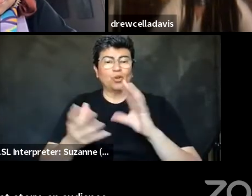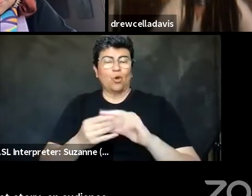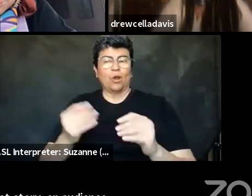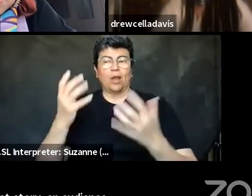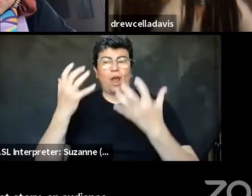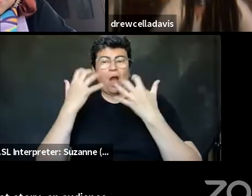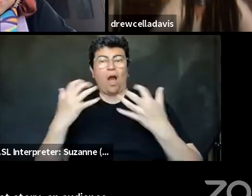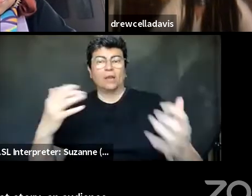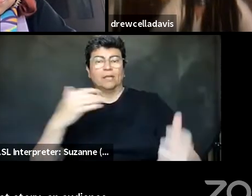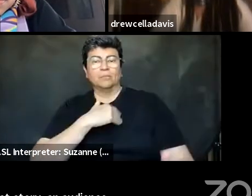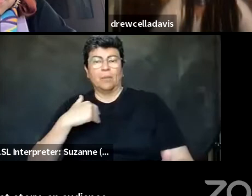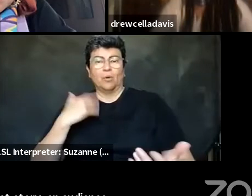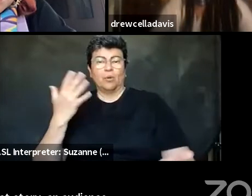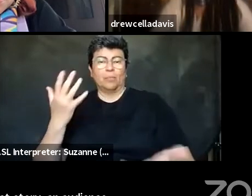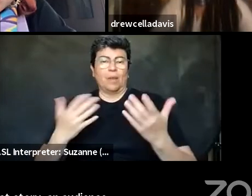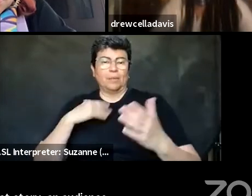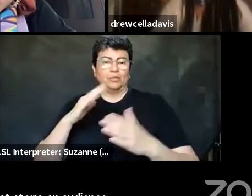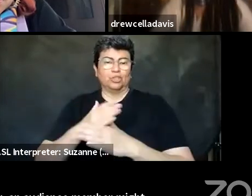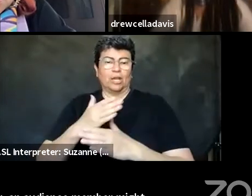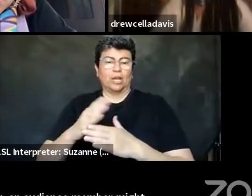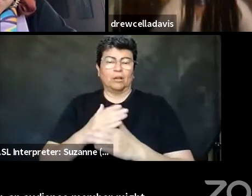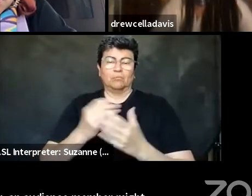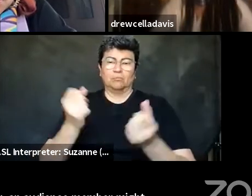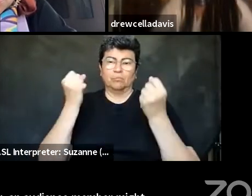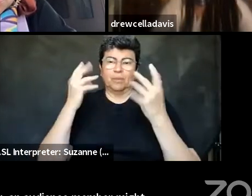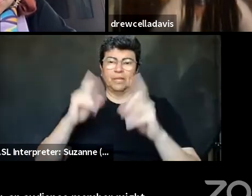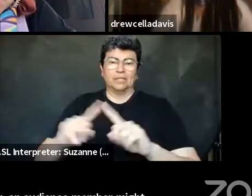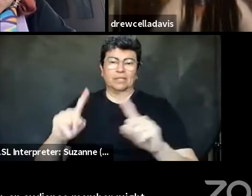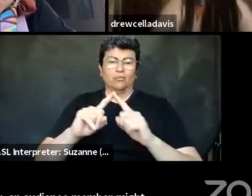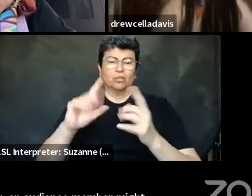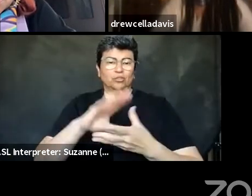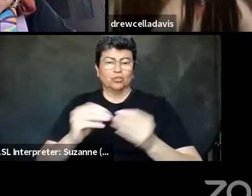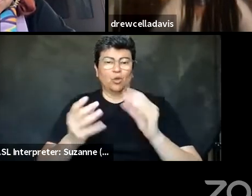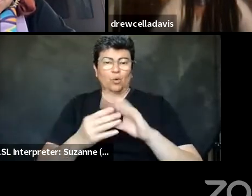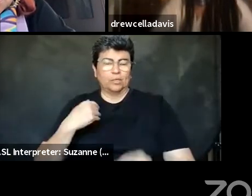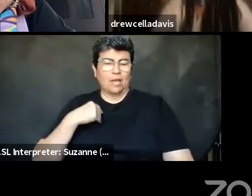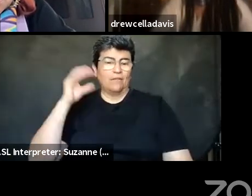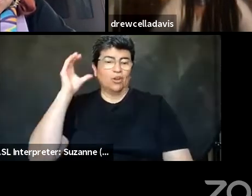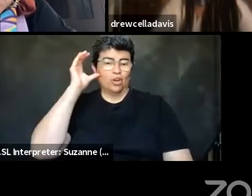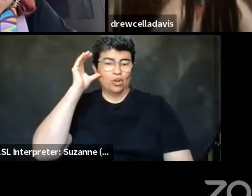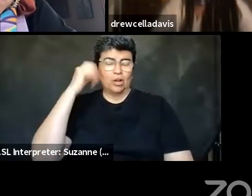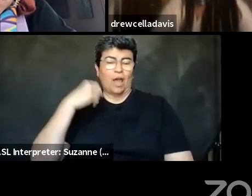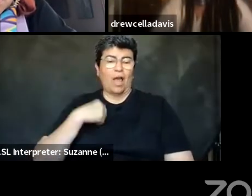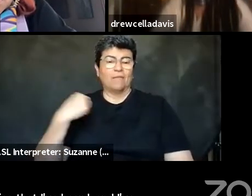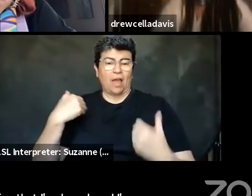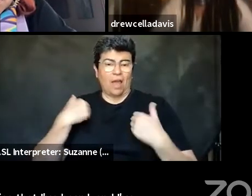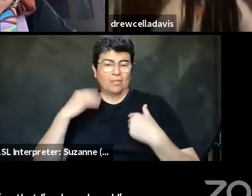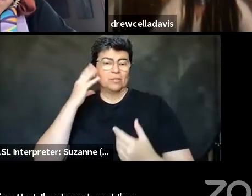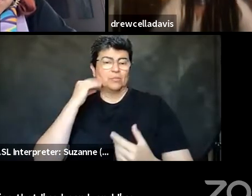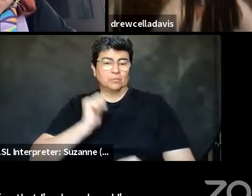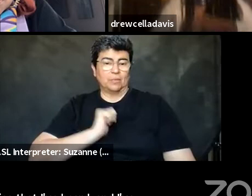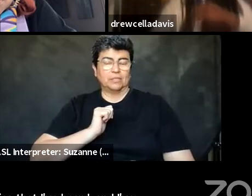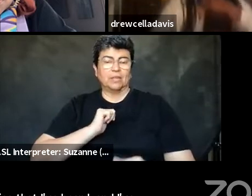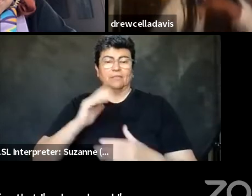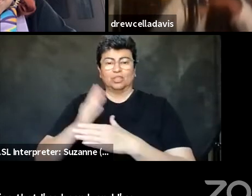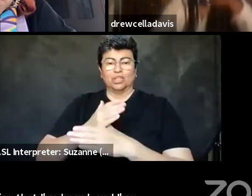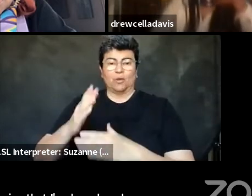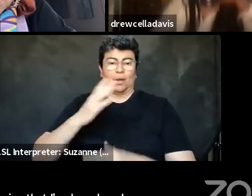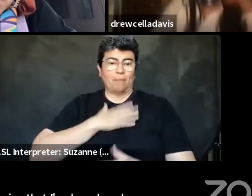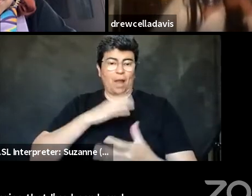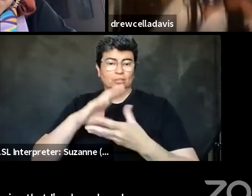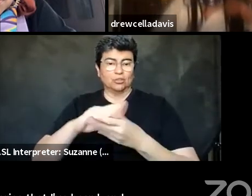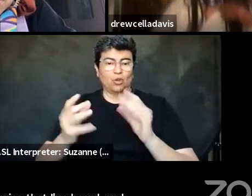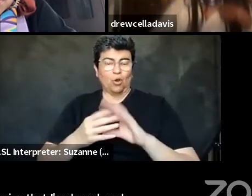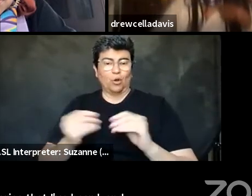member might share. There's a lot of different stories that I've heard, and I've had the experience myself of sharing my own story and seeing it played